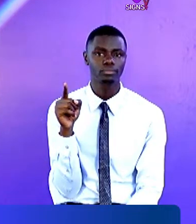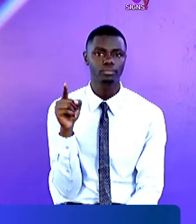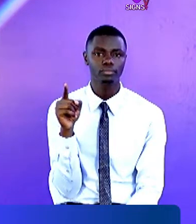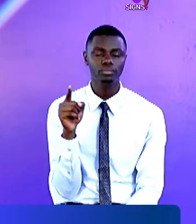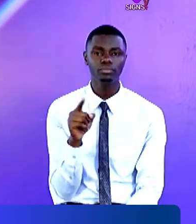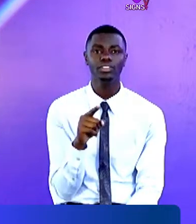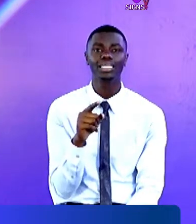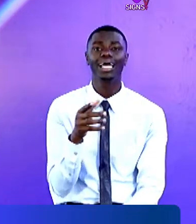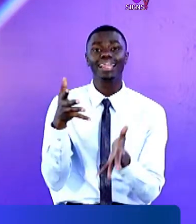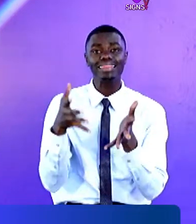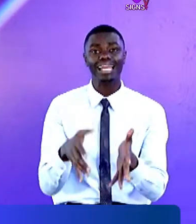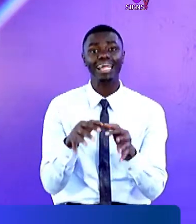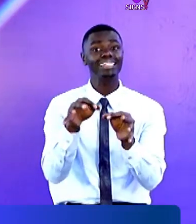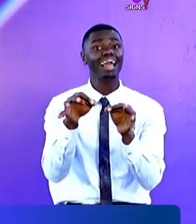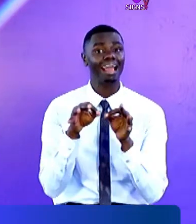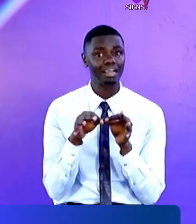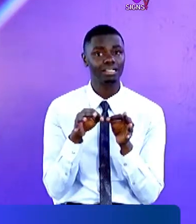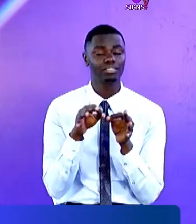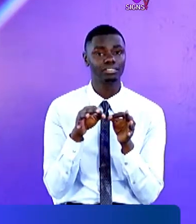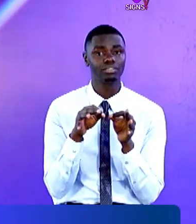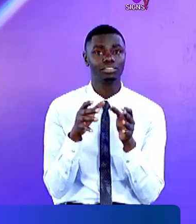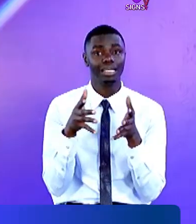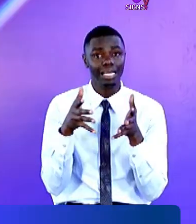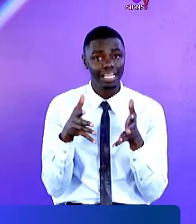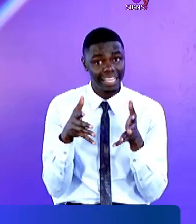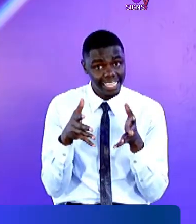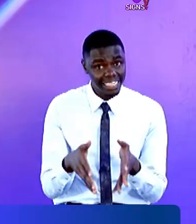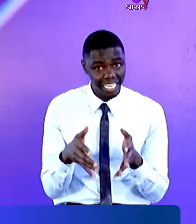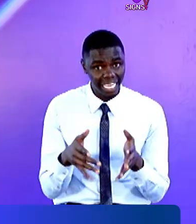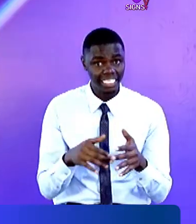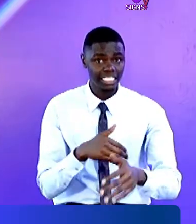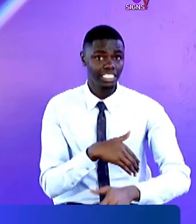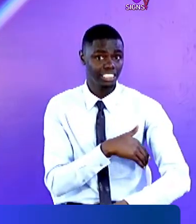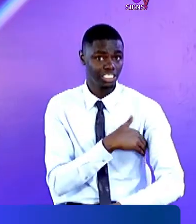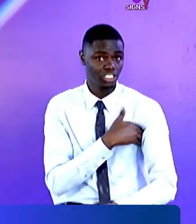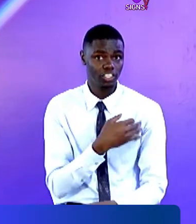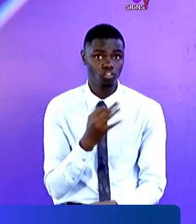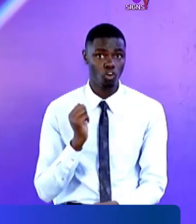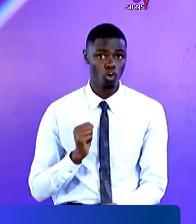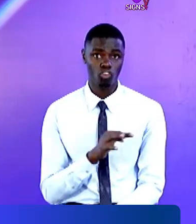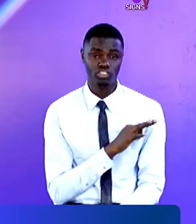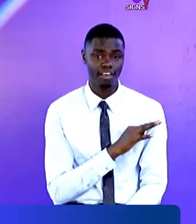the current clerk, no, the current chief of staff,